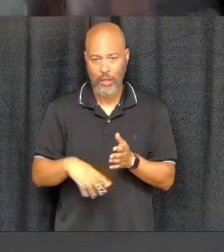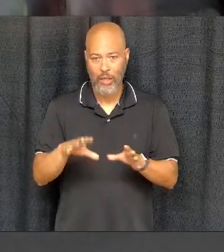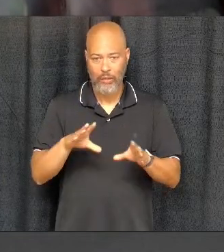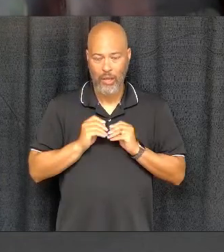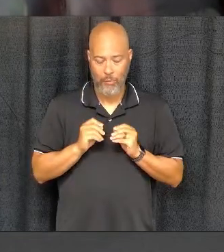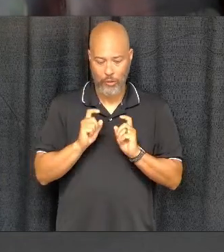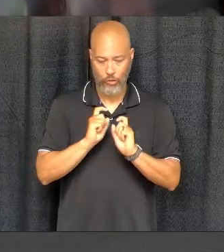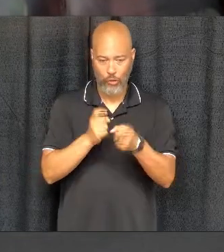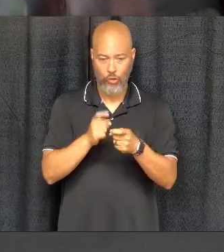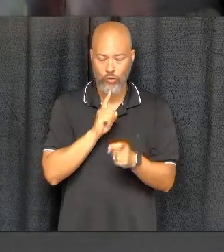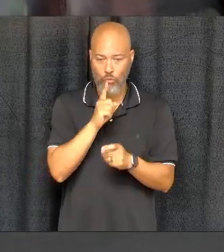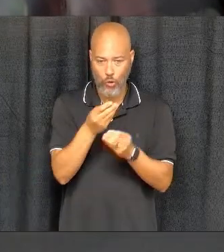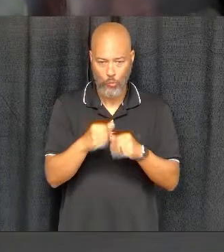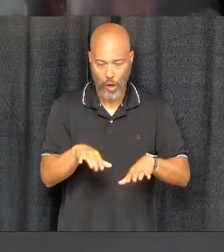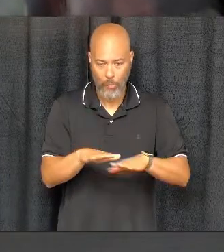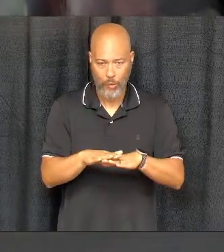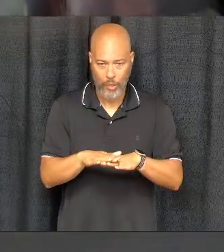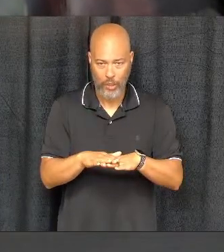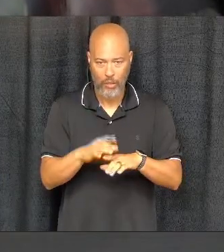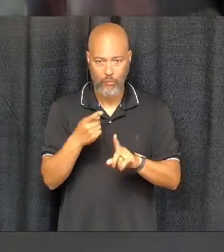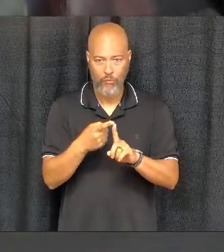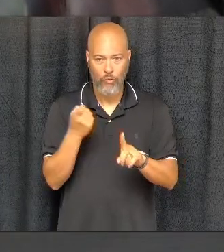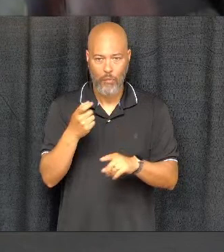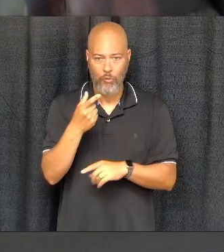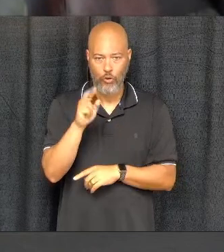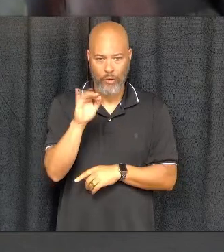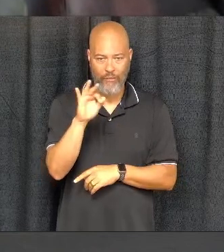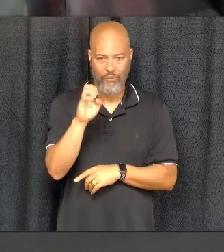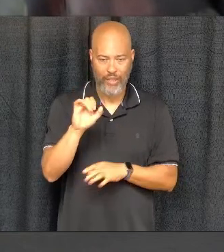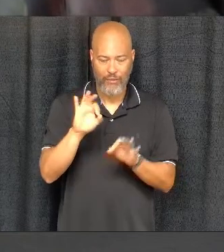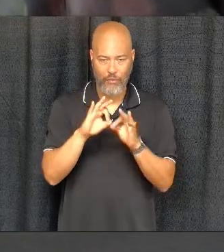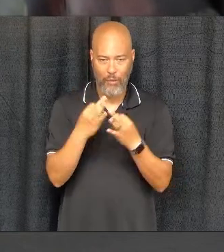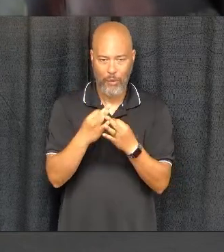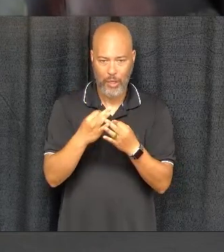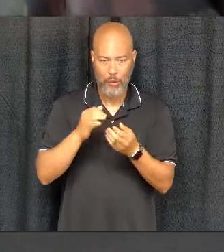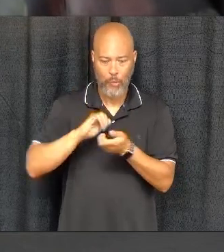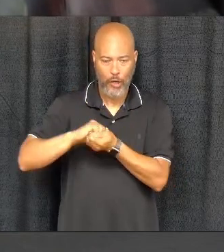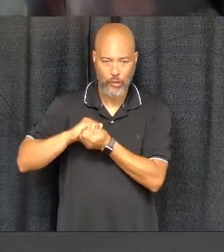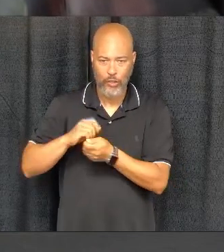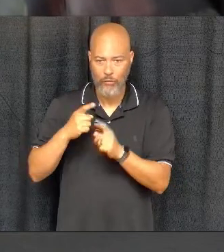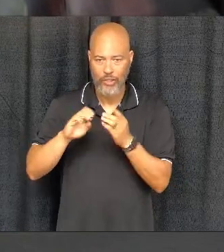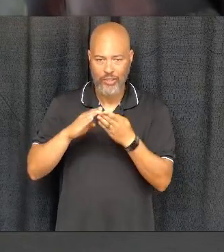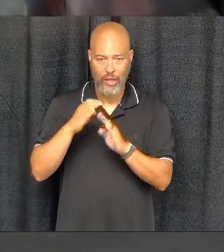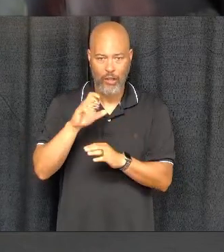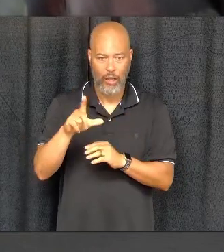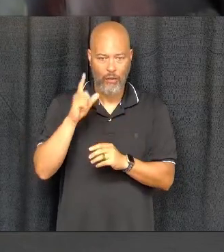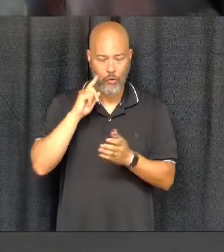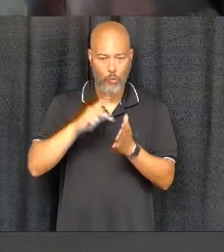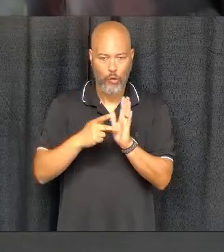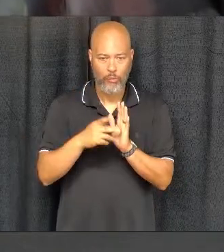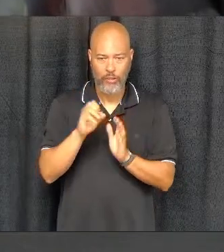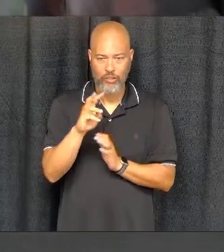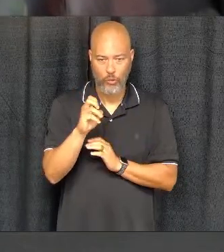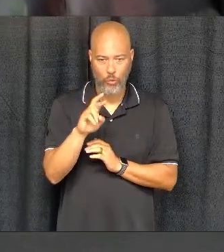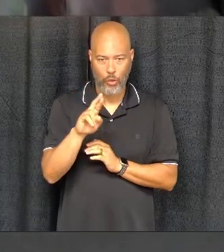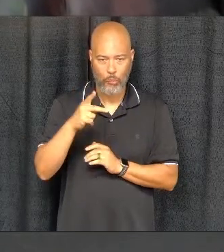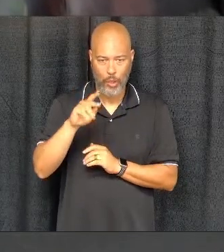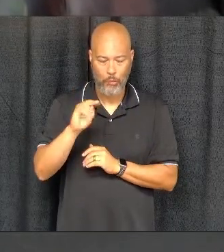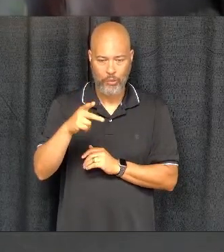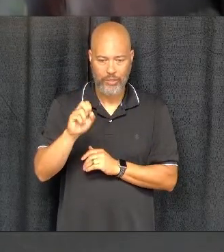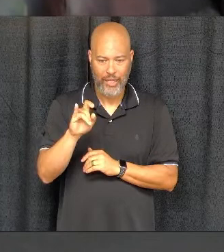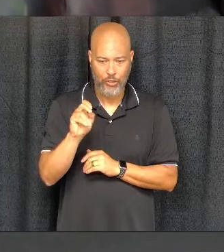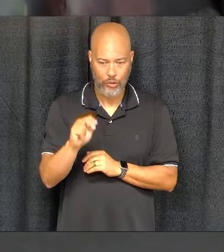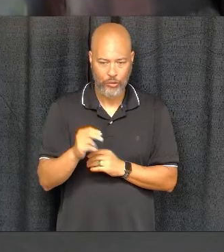accepting the donation of certain real property from Griffey Family Partnership to the city of Clarksville for the purpose of a sewer pump